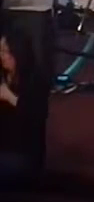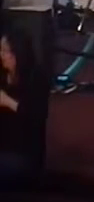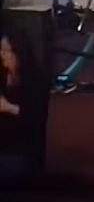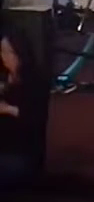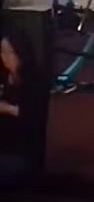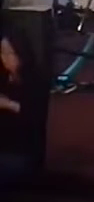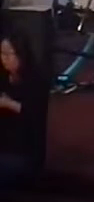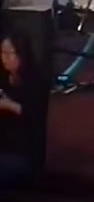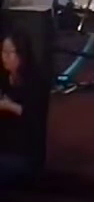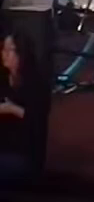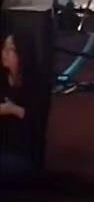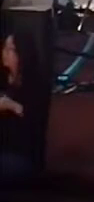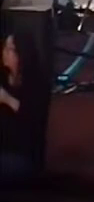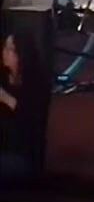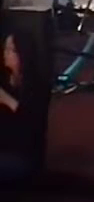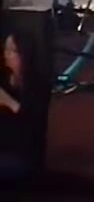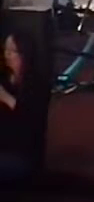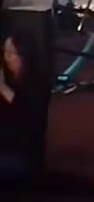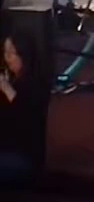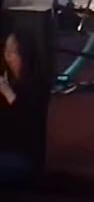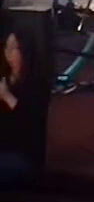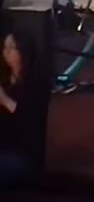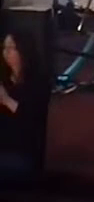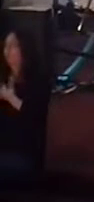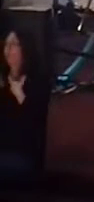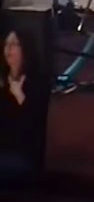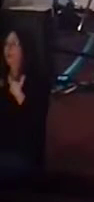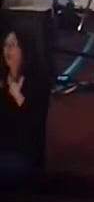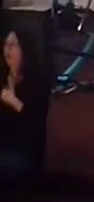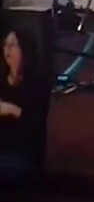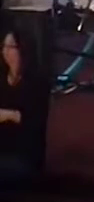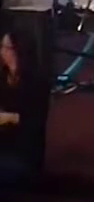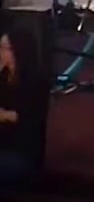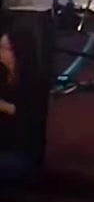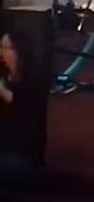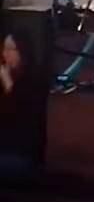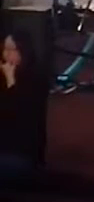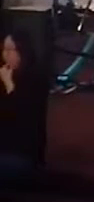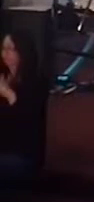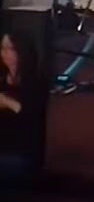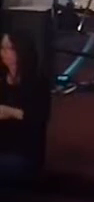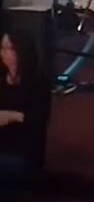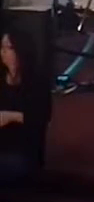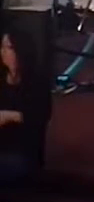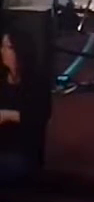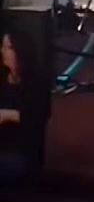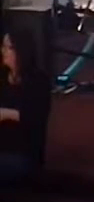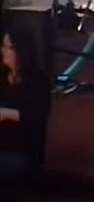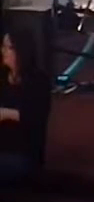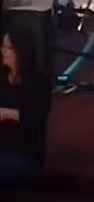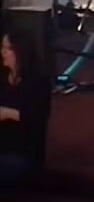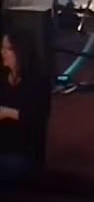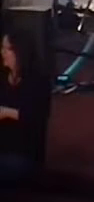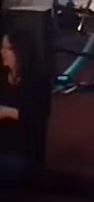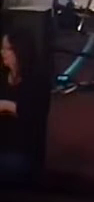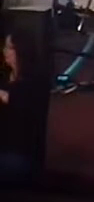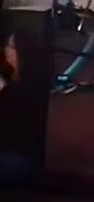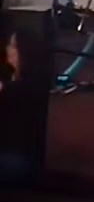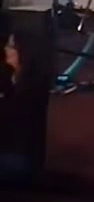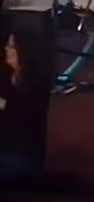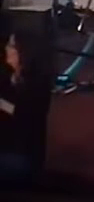will recognize that we have baggage. We mess up. We make mistakes. And Isaiah, when he comes into the presence of God, immediately